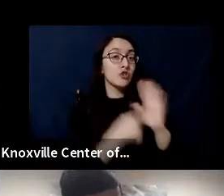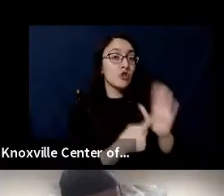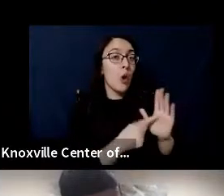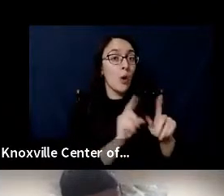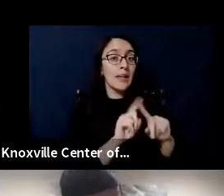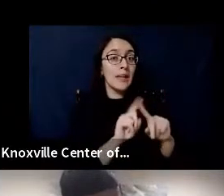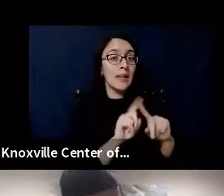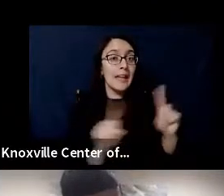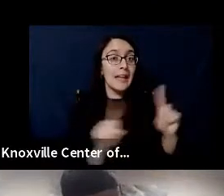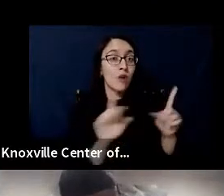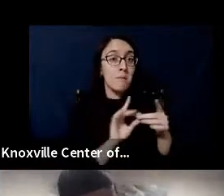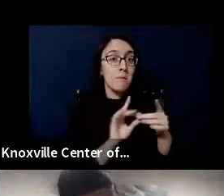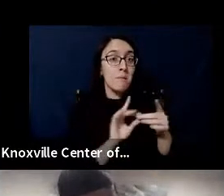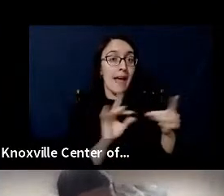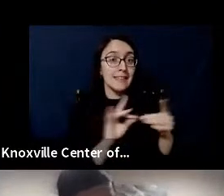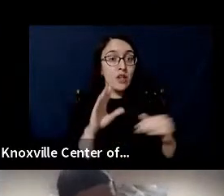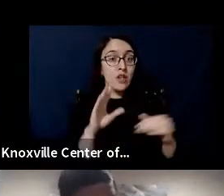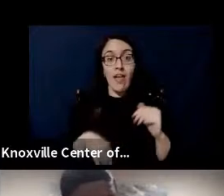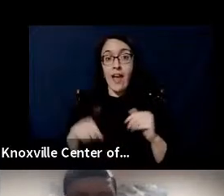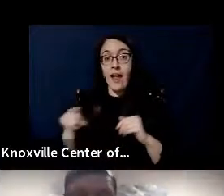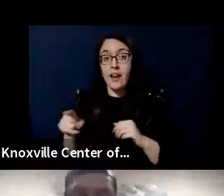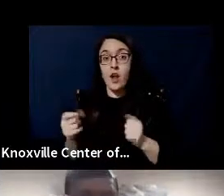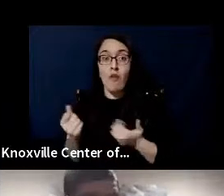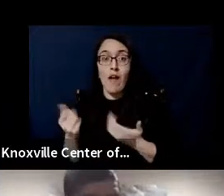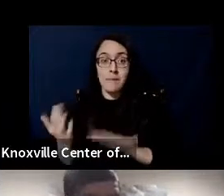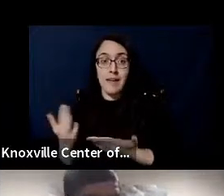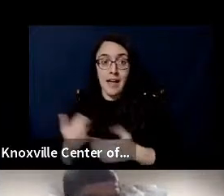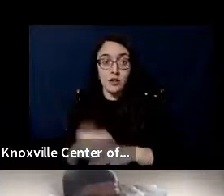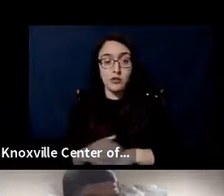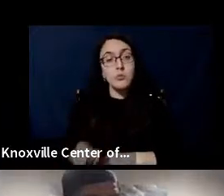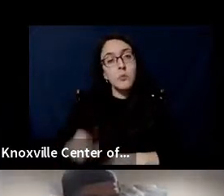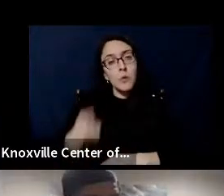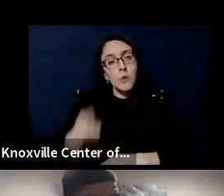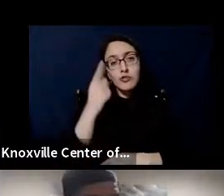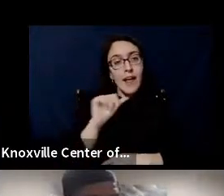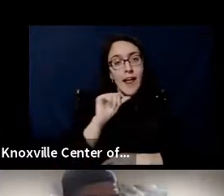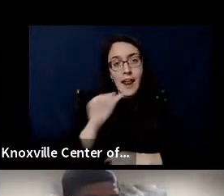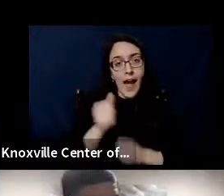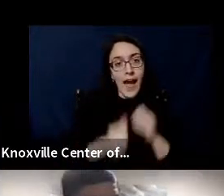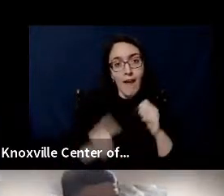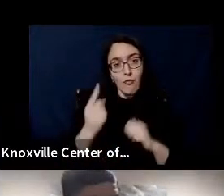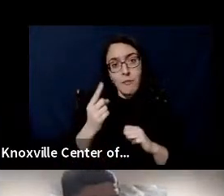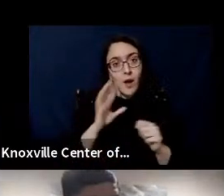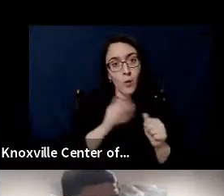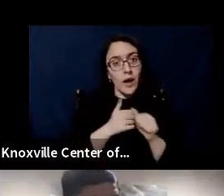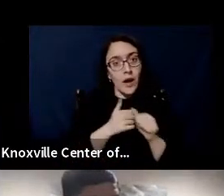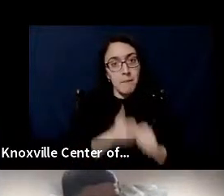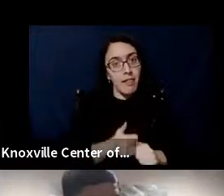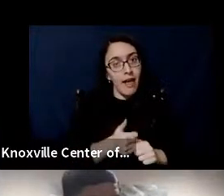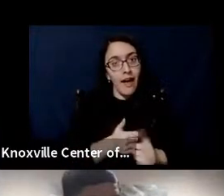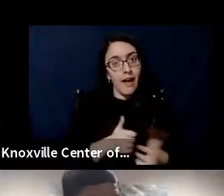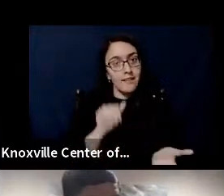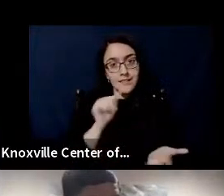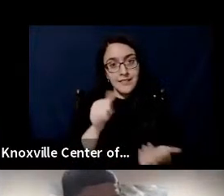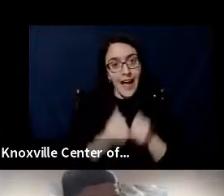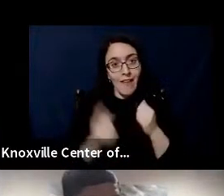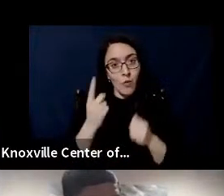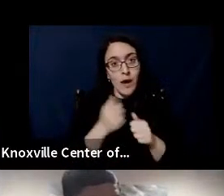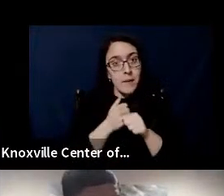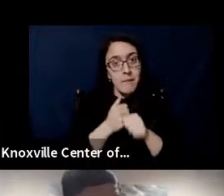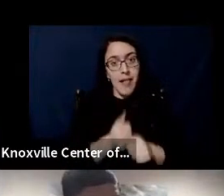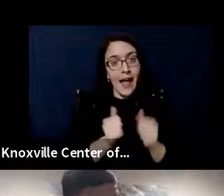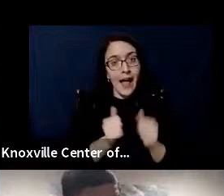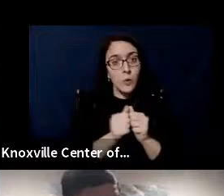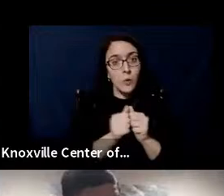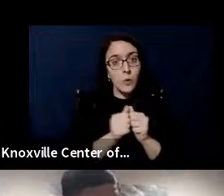and we understand not everyone is going to, comply, just like everyone doesn't comply with the no